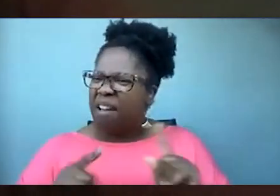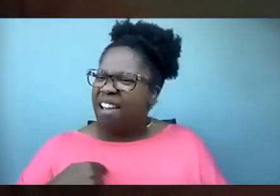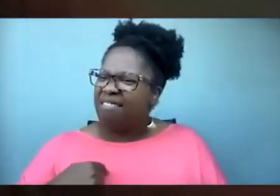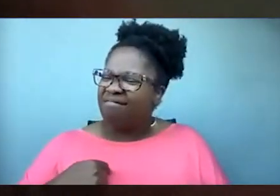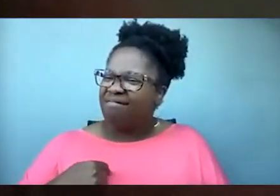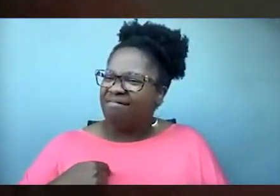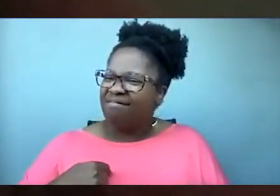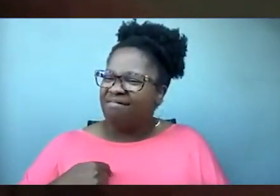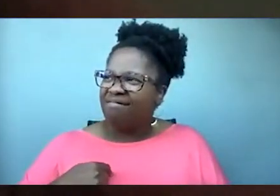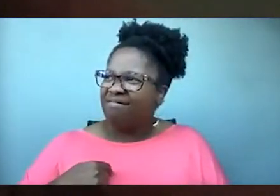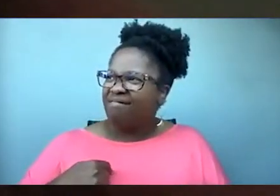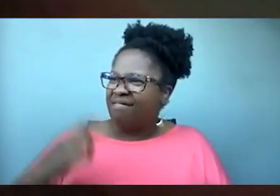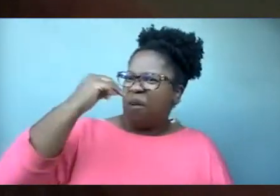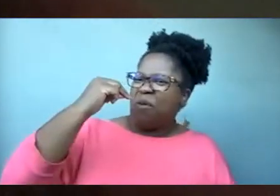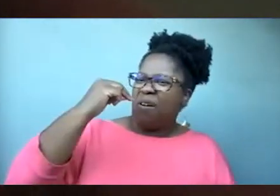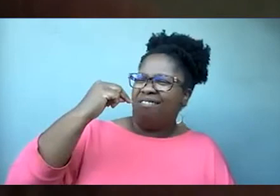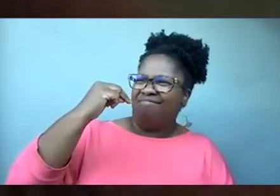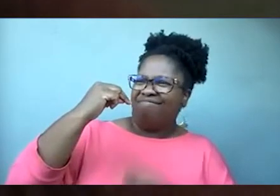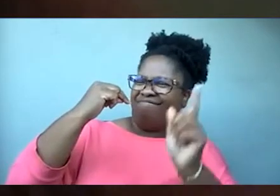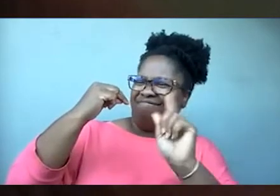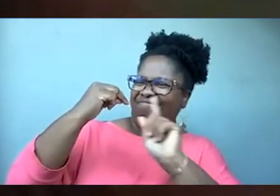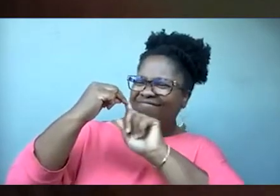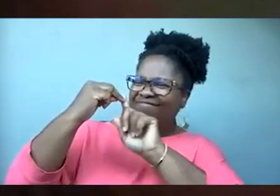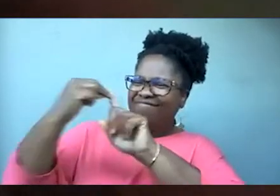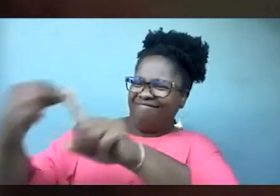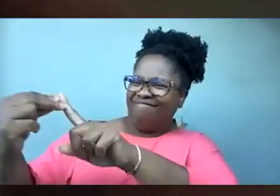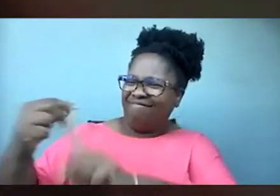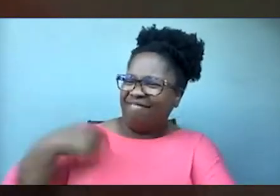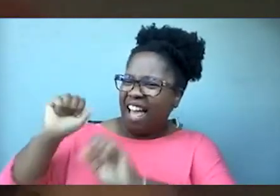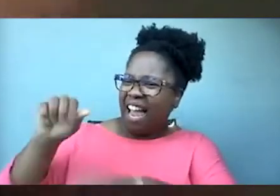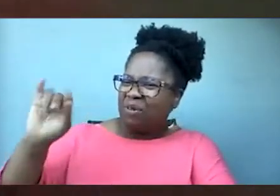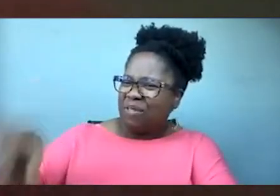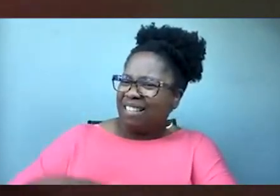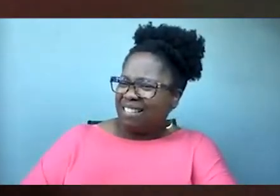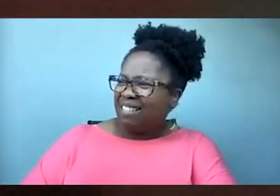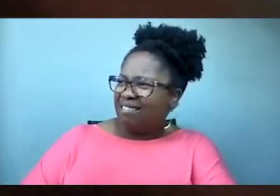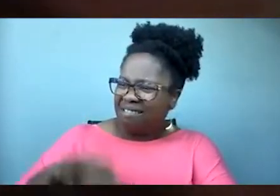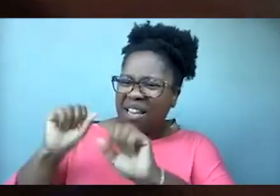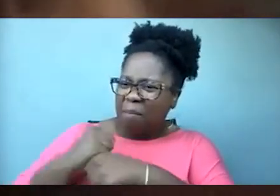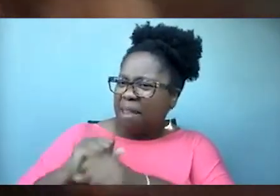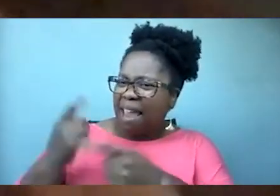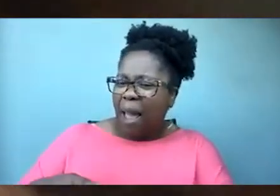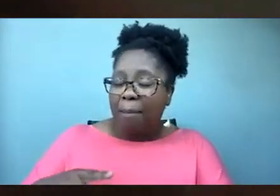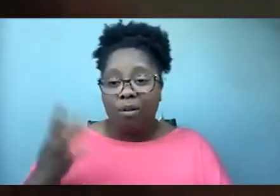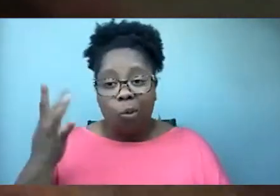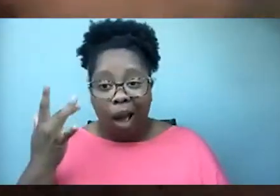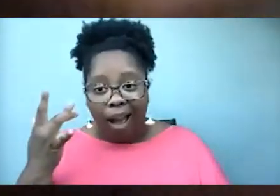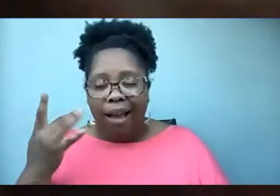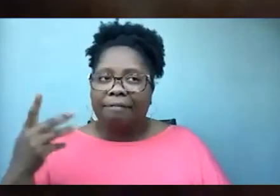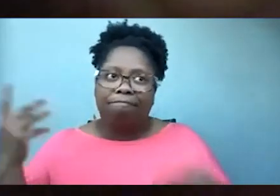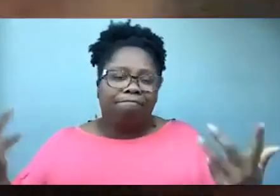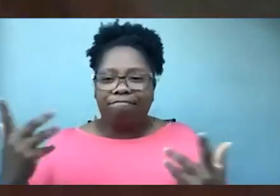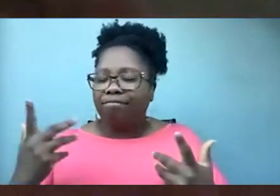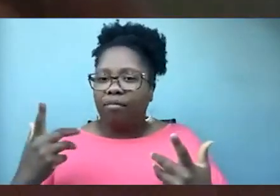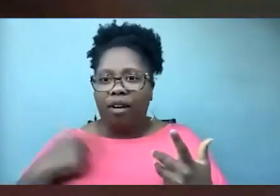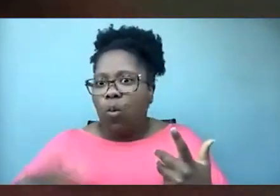said, I think that just comes from probably being tortured as a girl in a family of all boys. Who knows? But like, I'm not going to